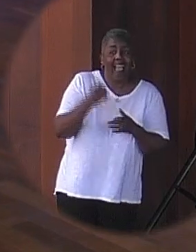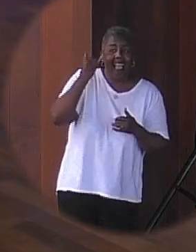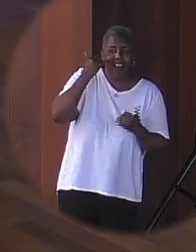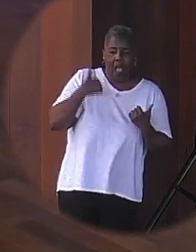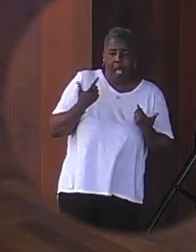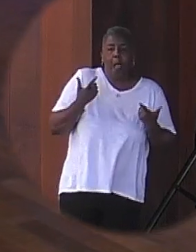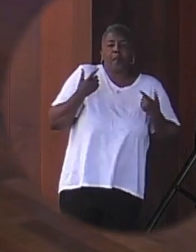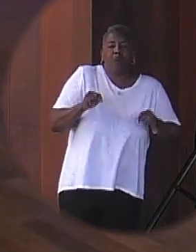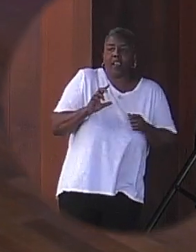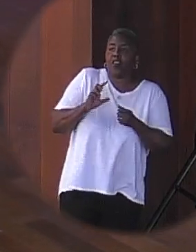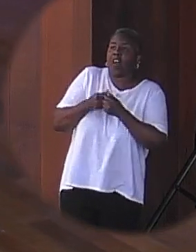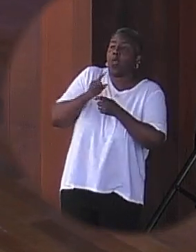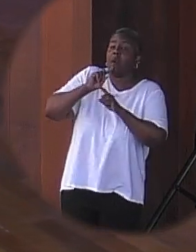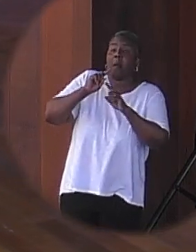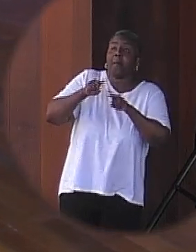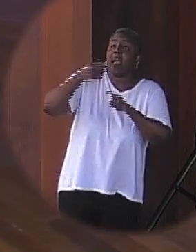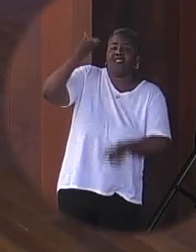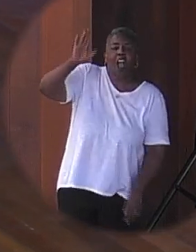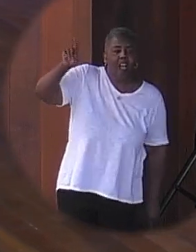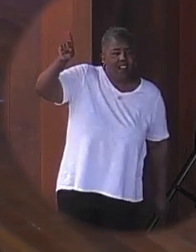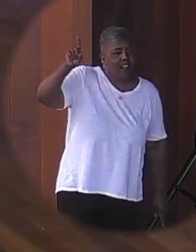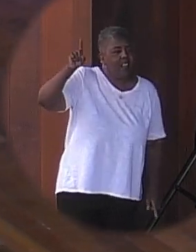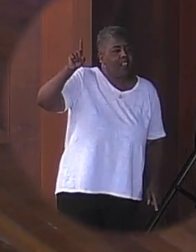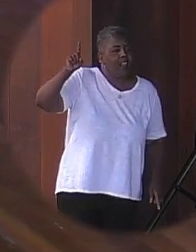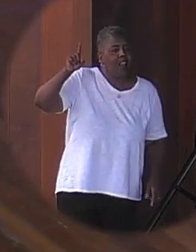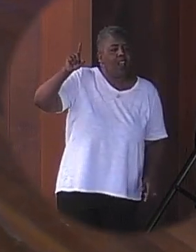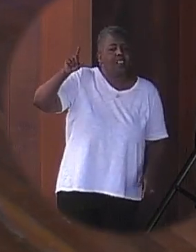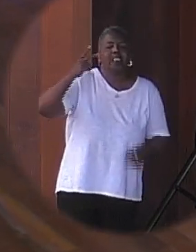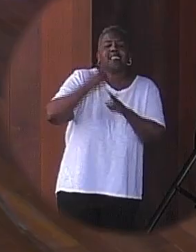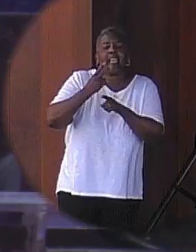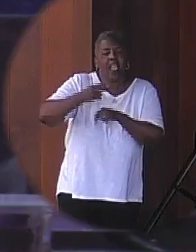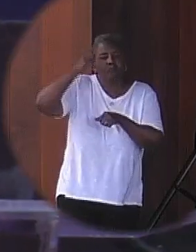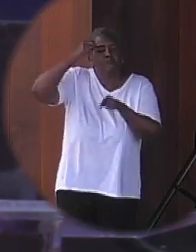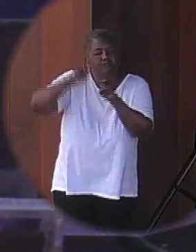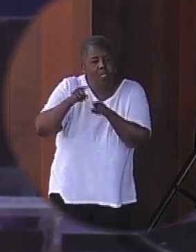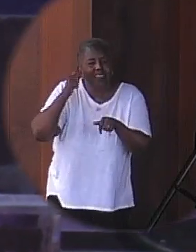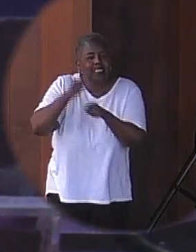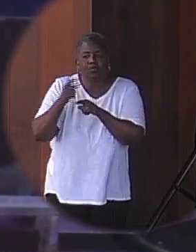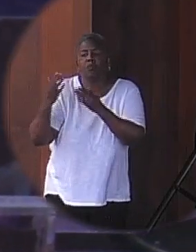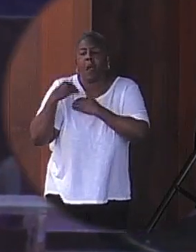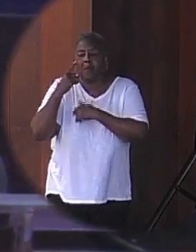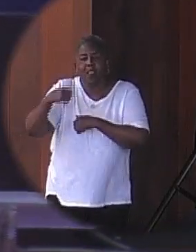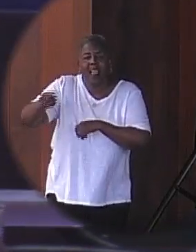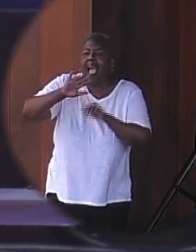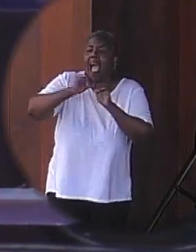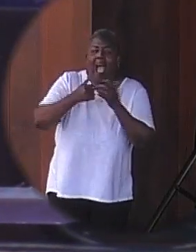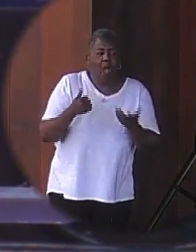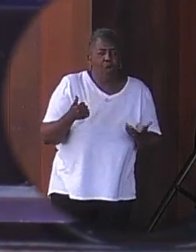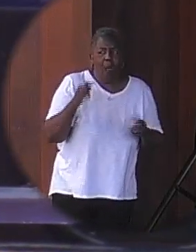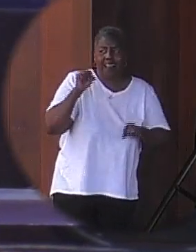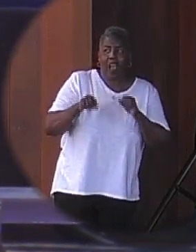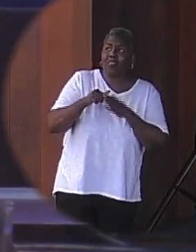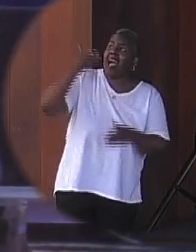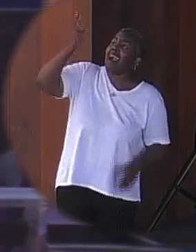am trying to follow the command of God to be my brother and my sister's keeper, how do I doubt that